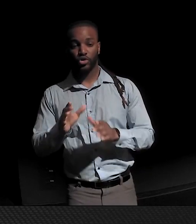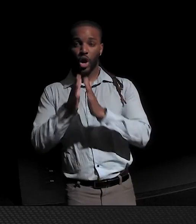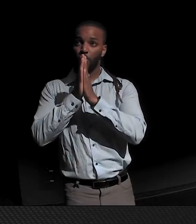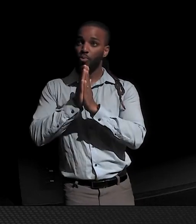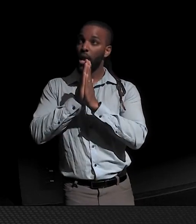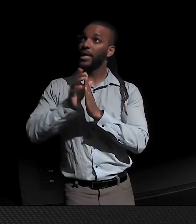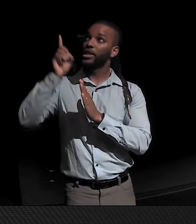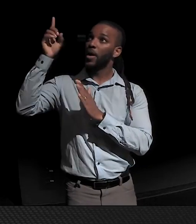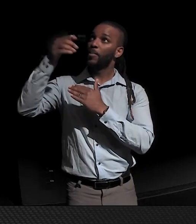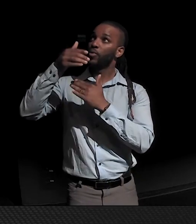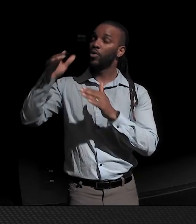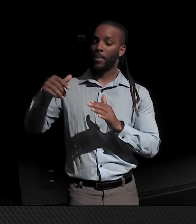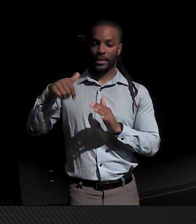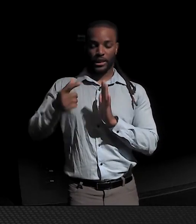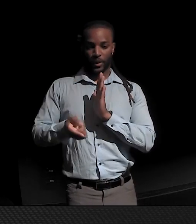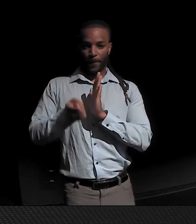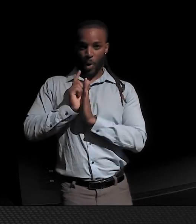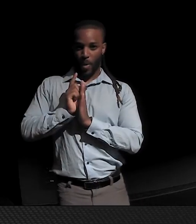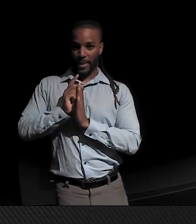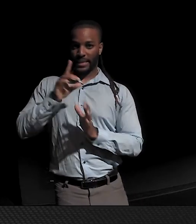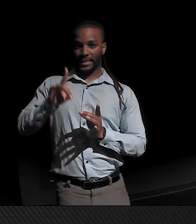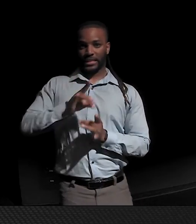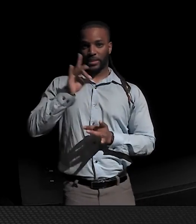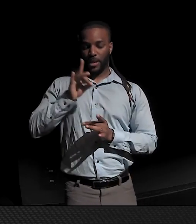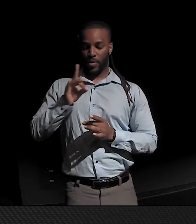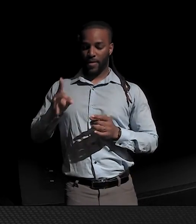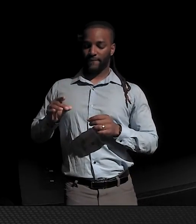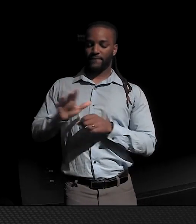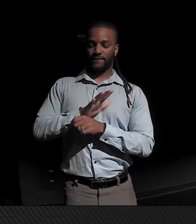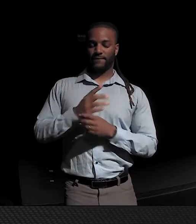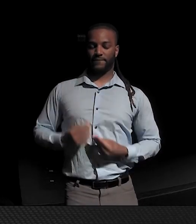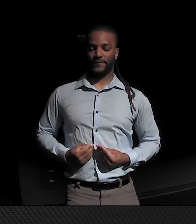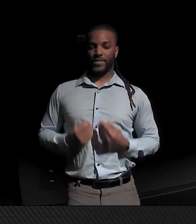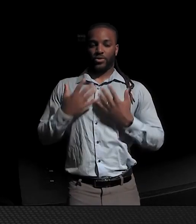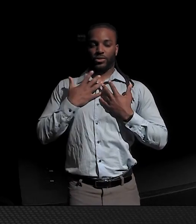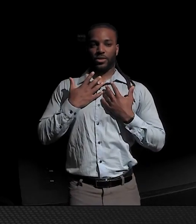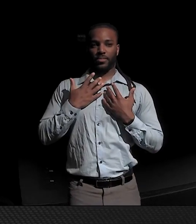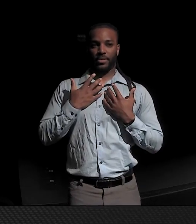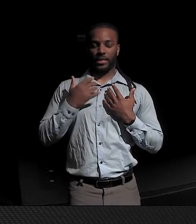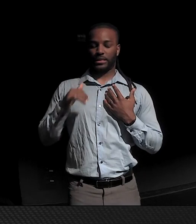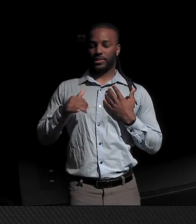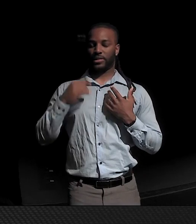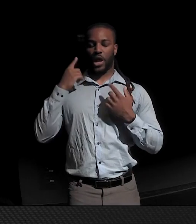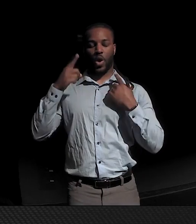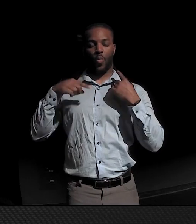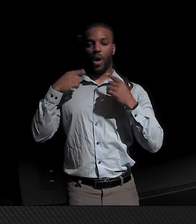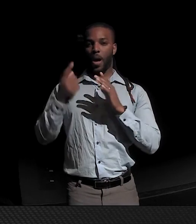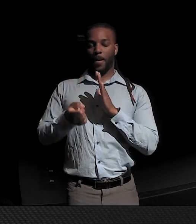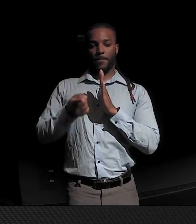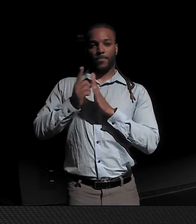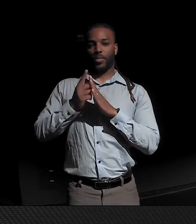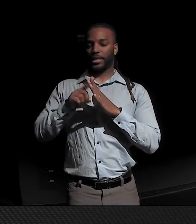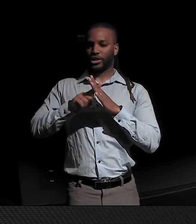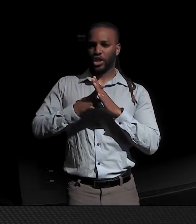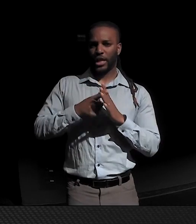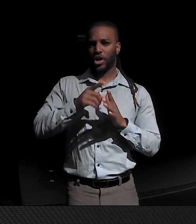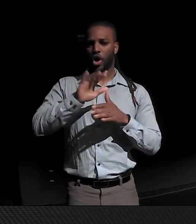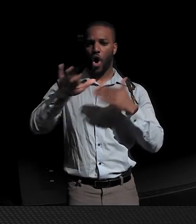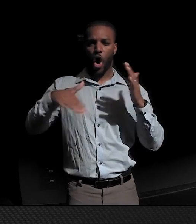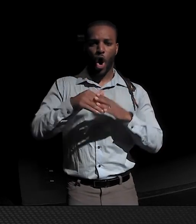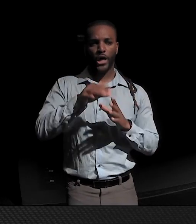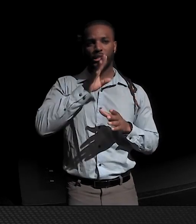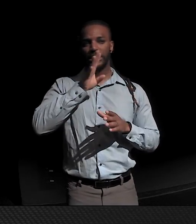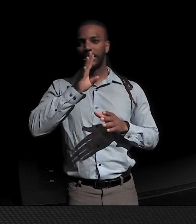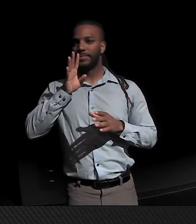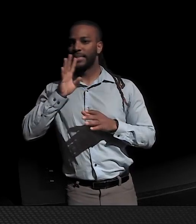and then this moment where the Spirit fills them, and it's this wild moment where they begin speaking in different languages